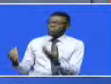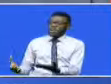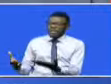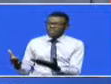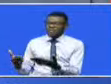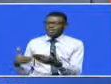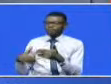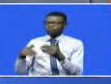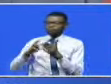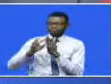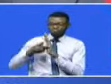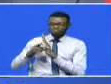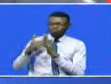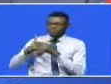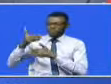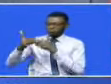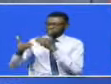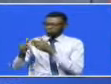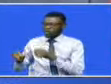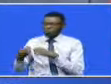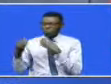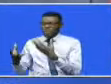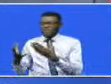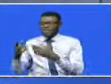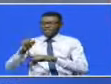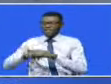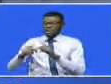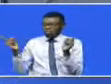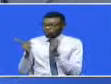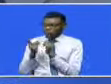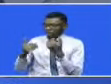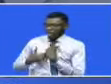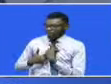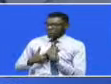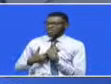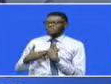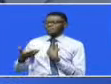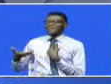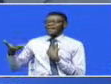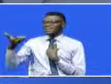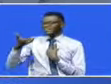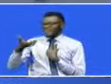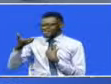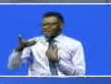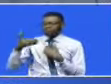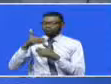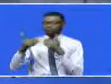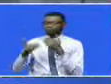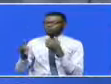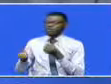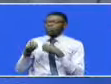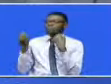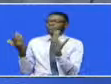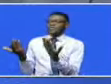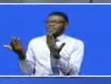capital projects they wanted to have within a very short time frame, how many stadia they wanted to put together. So all these were